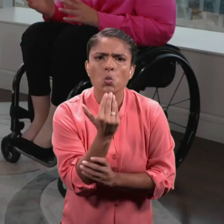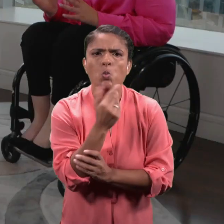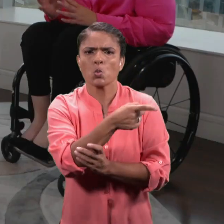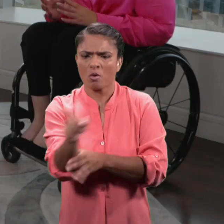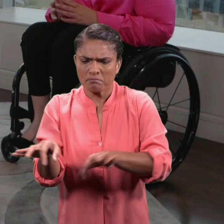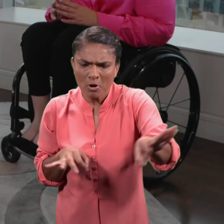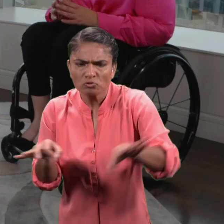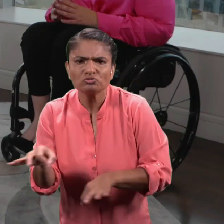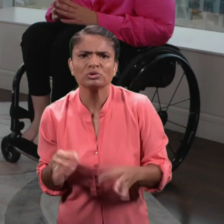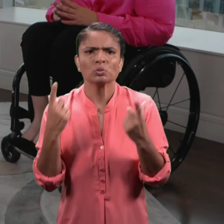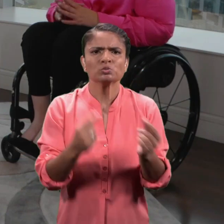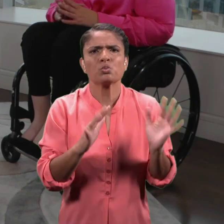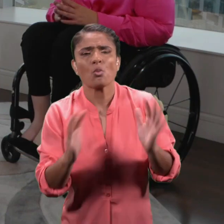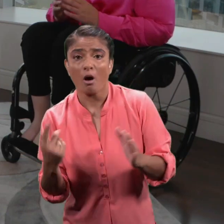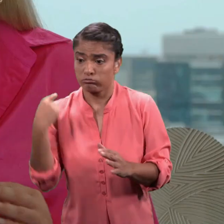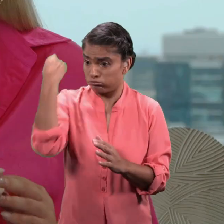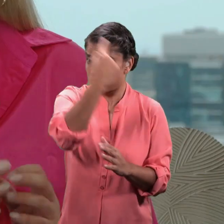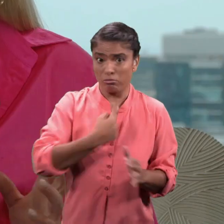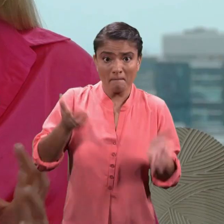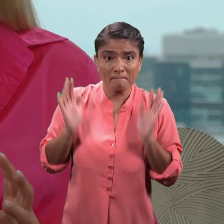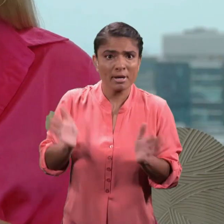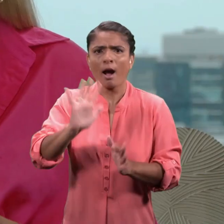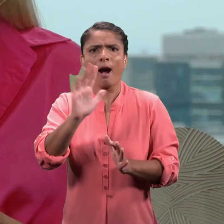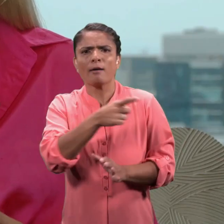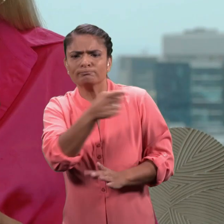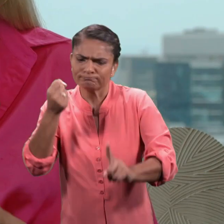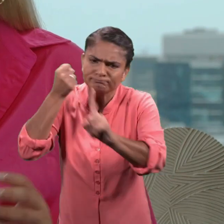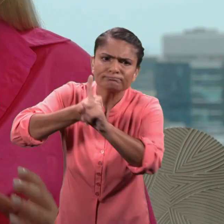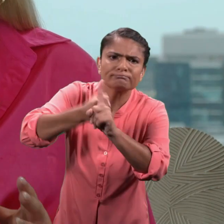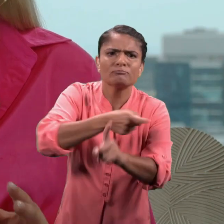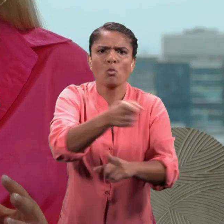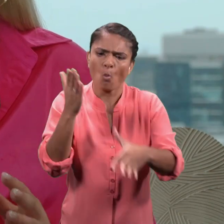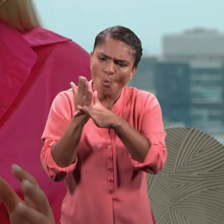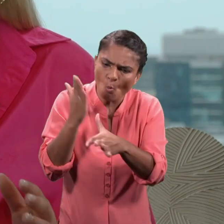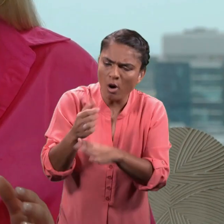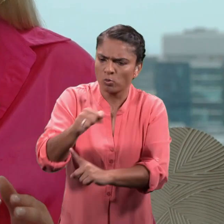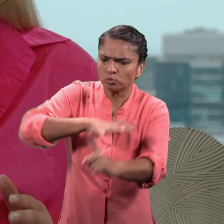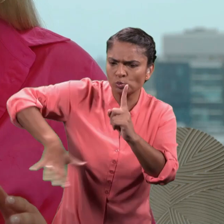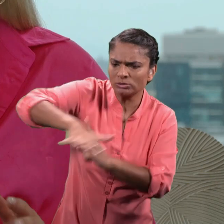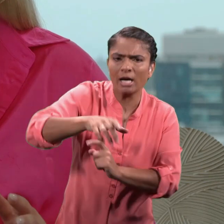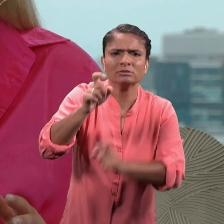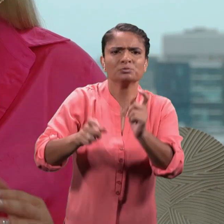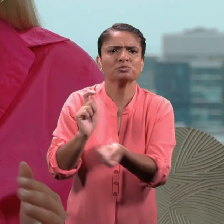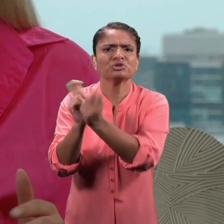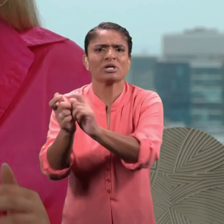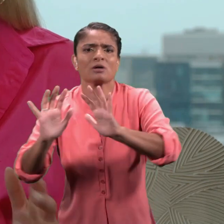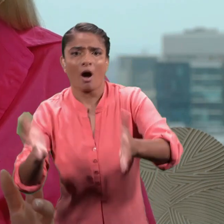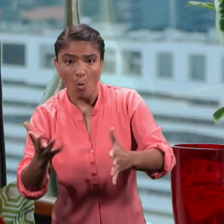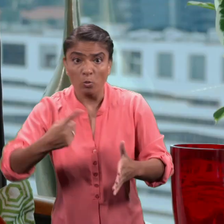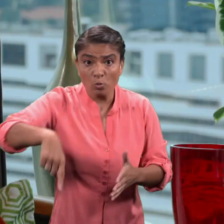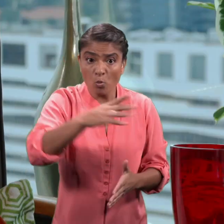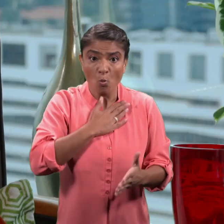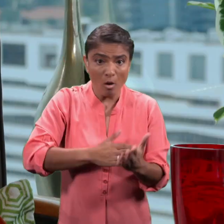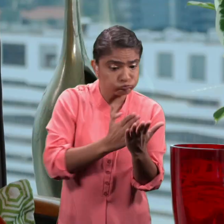the thing about pageants is people need to understand it's not all about beauty. It's about the job and the work you can do in society to change